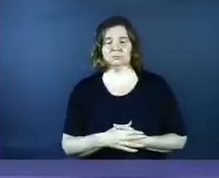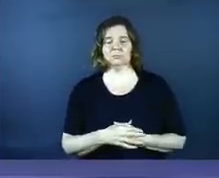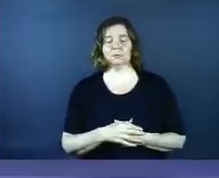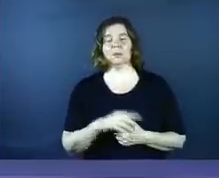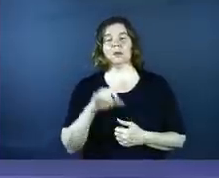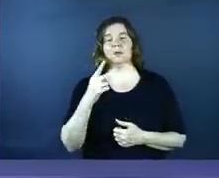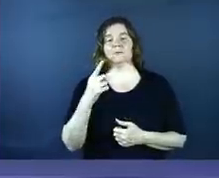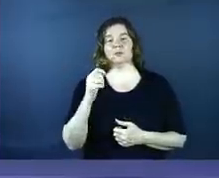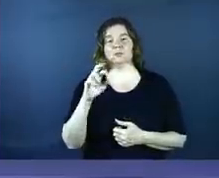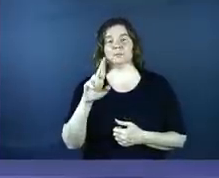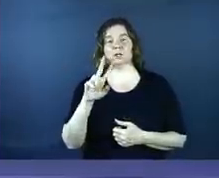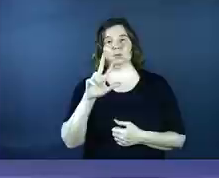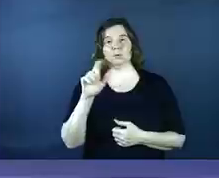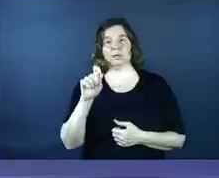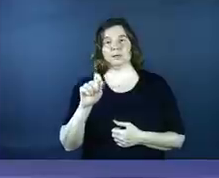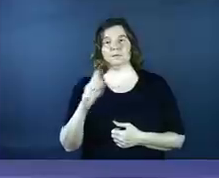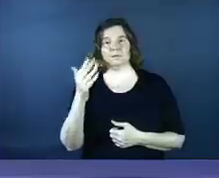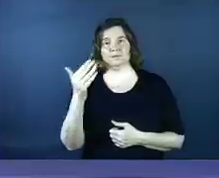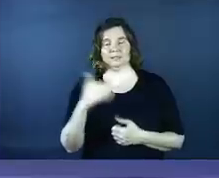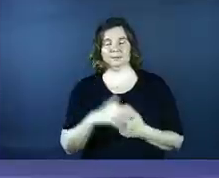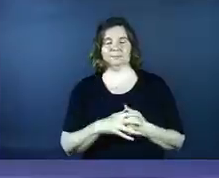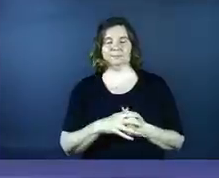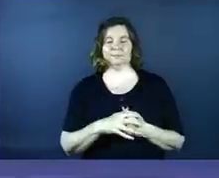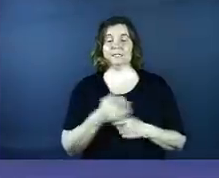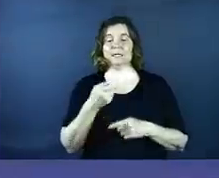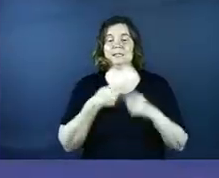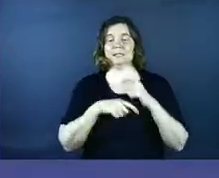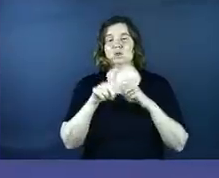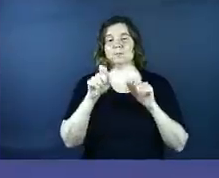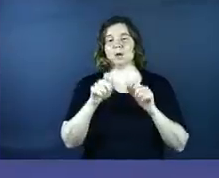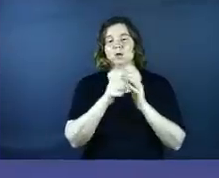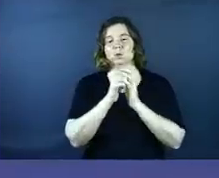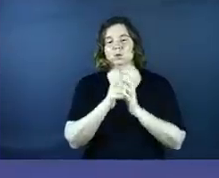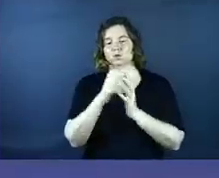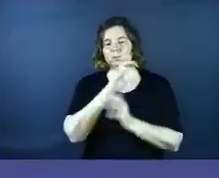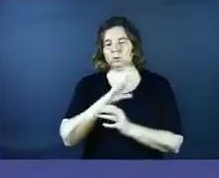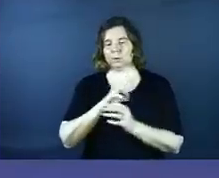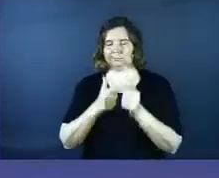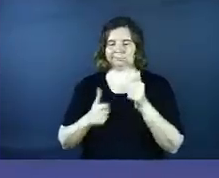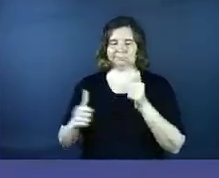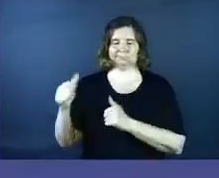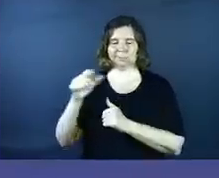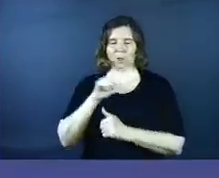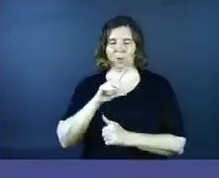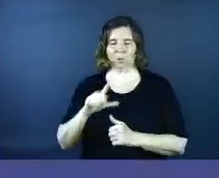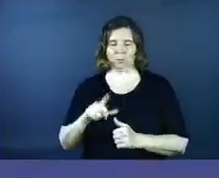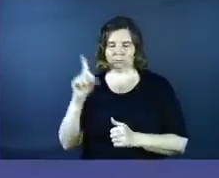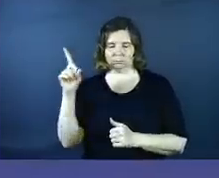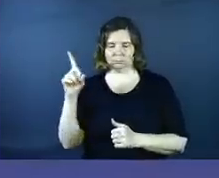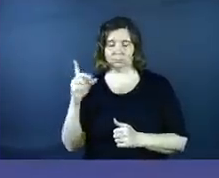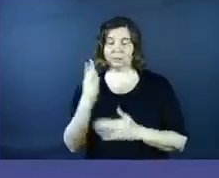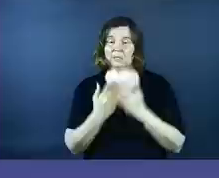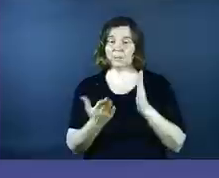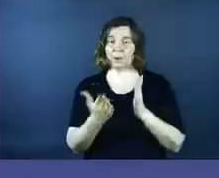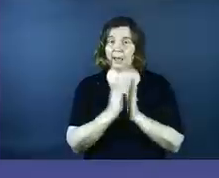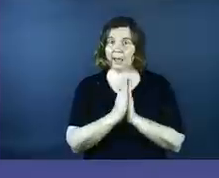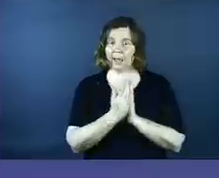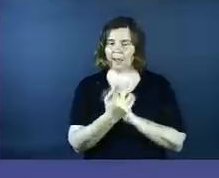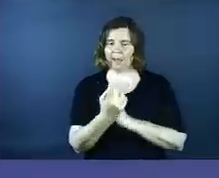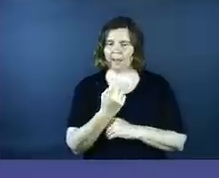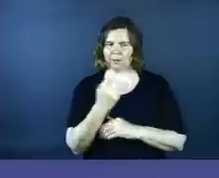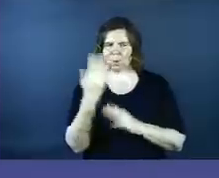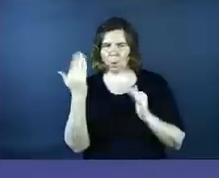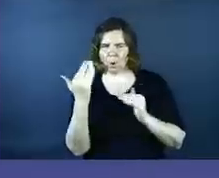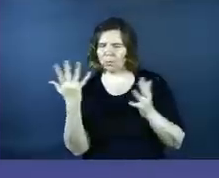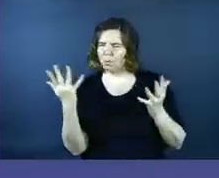1 Peter 3:15 says, instead, you must worship Christ as Lord of your life. And if somebody asks you about your